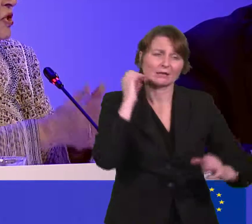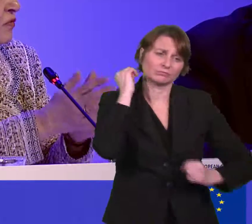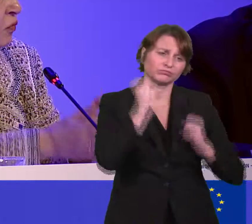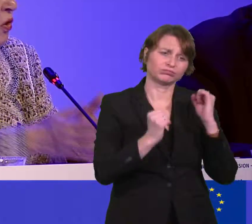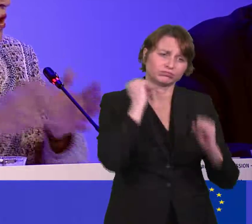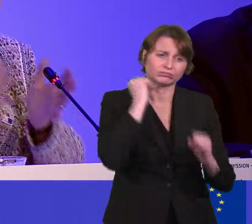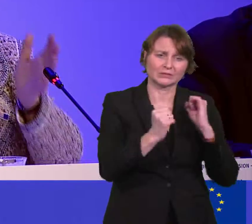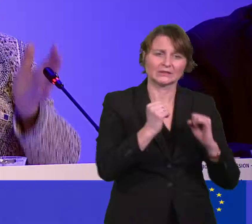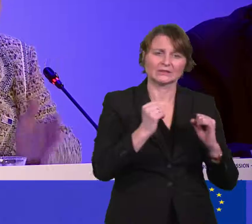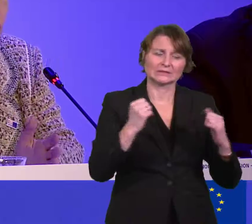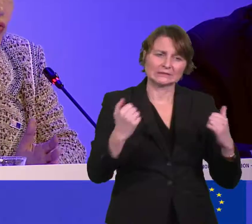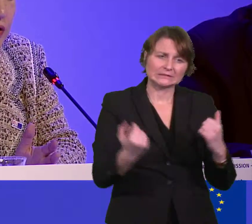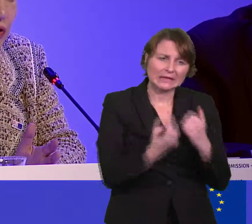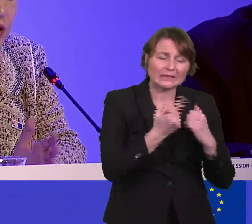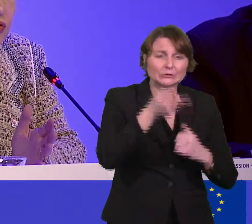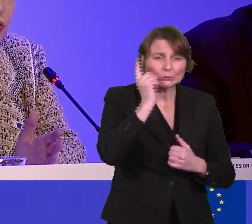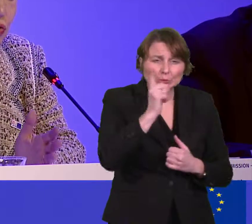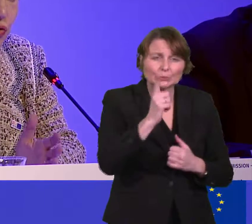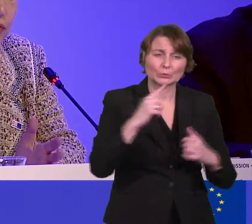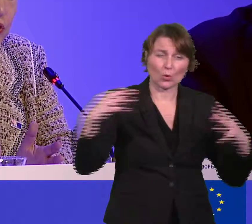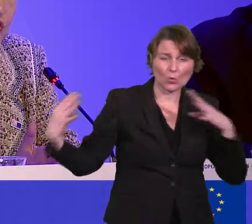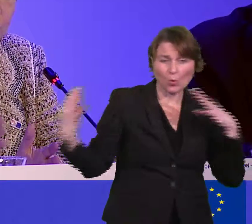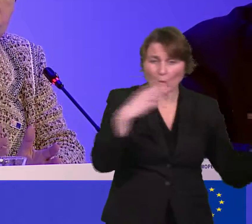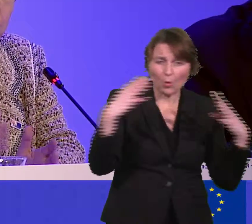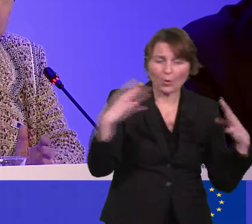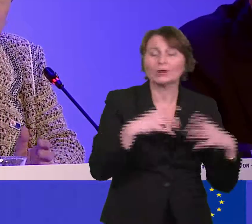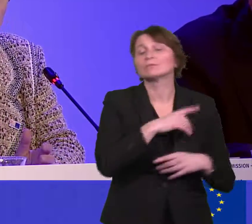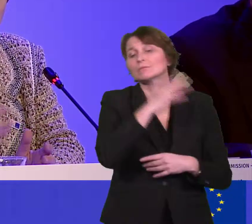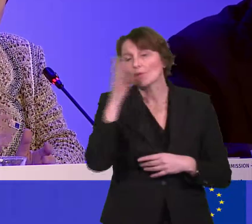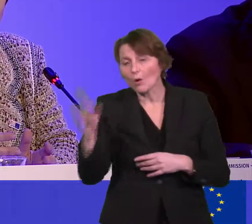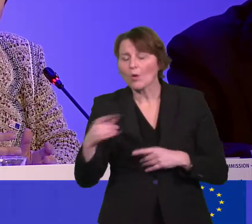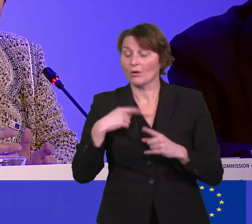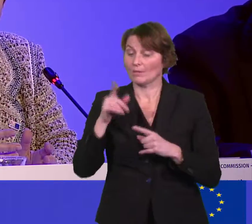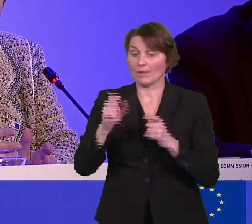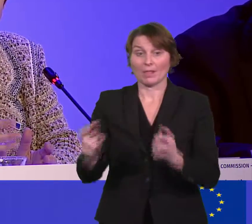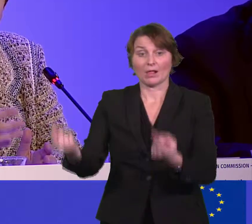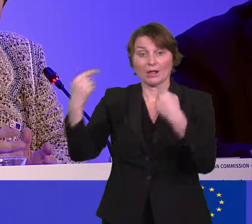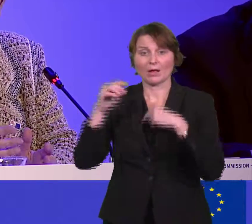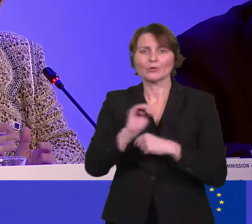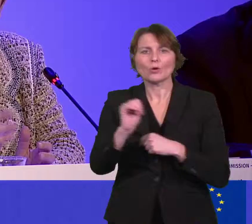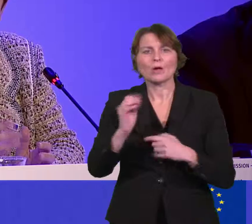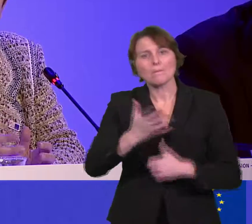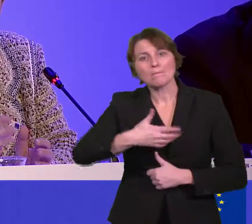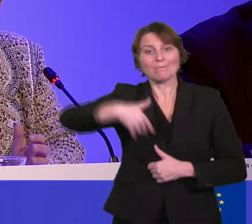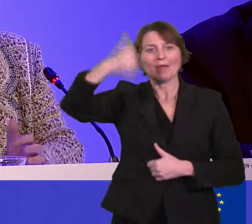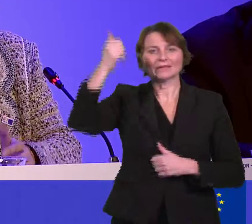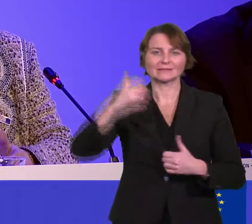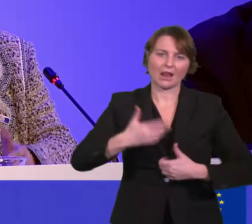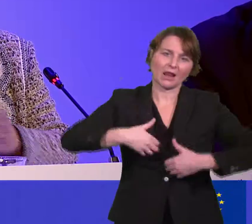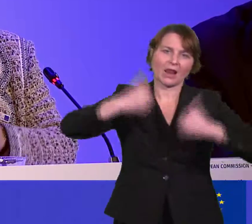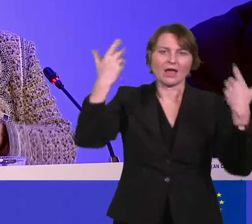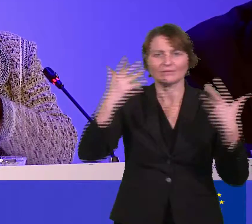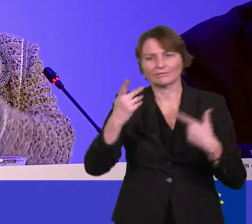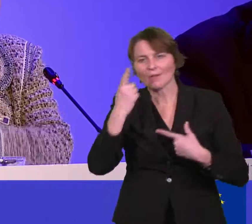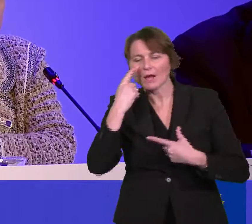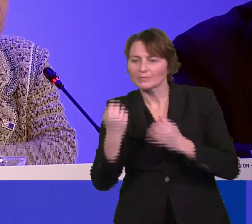and dangers of war from those who are looking to Europe for a chance to find a better life opportunity for their